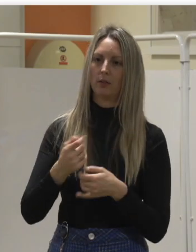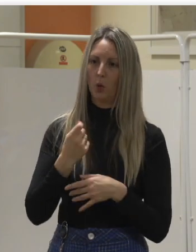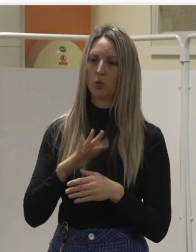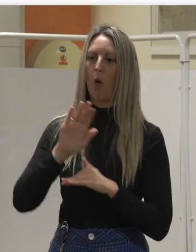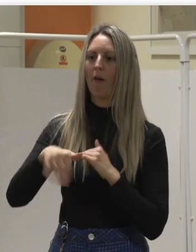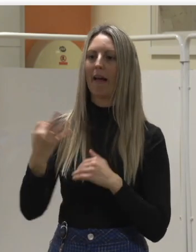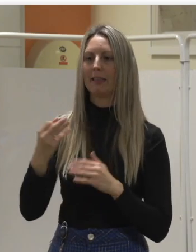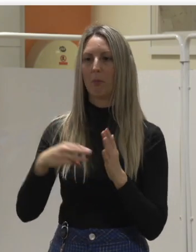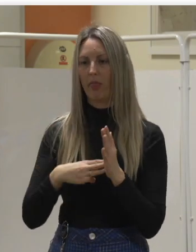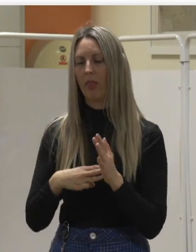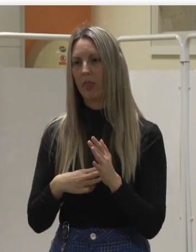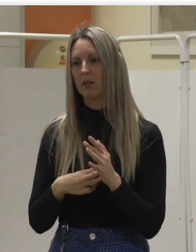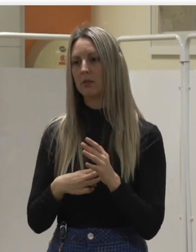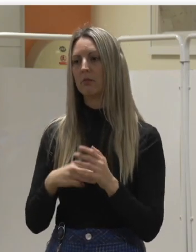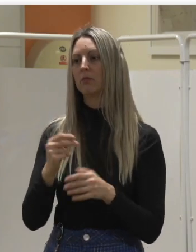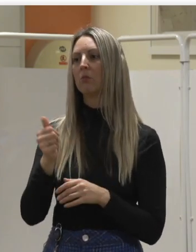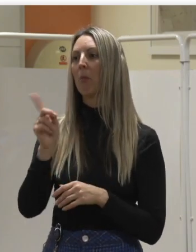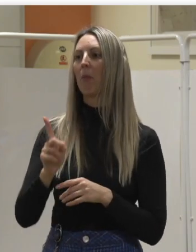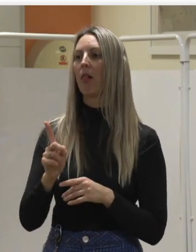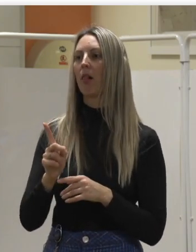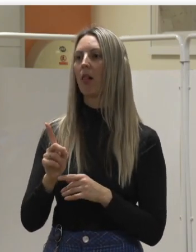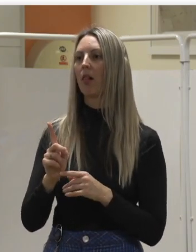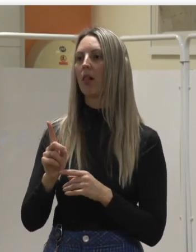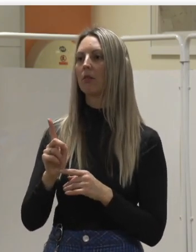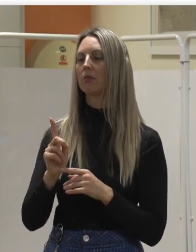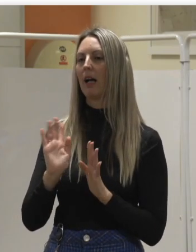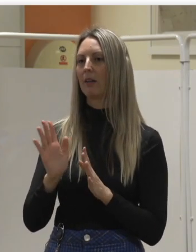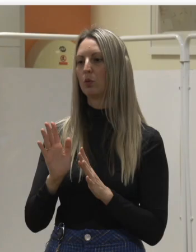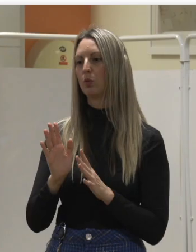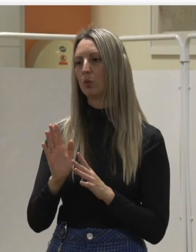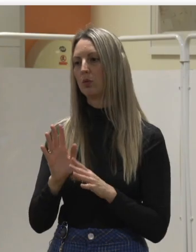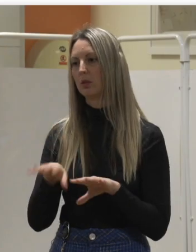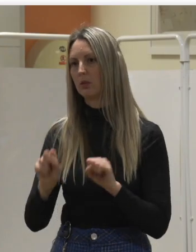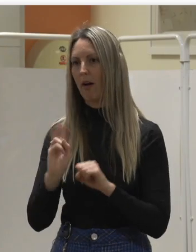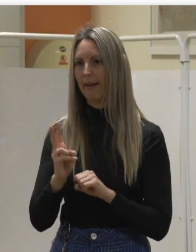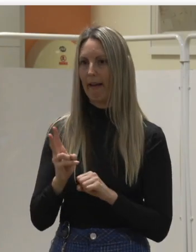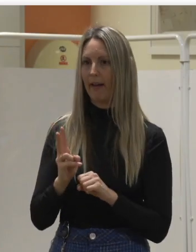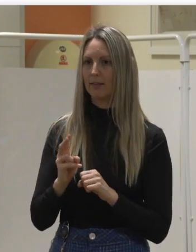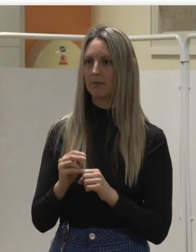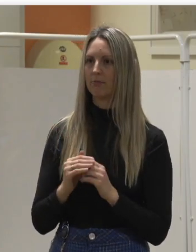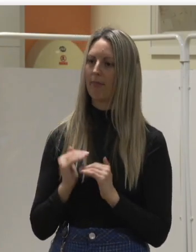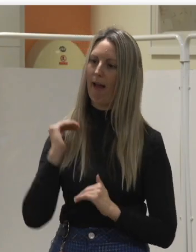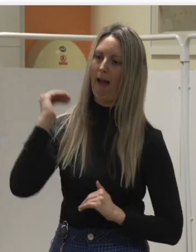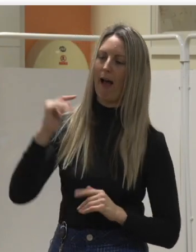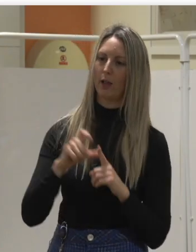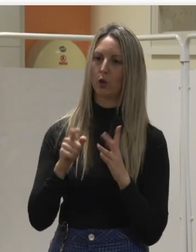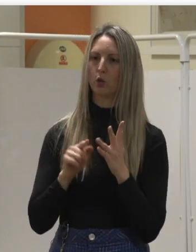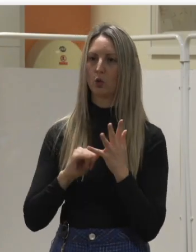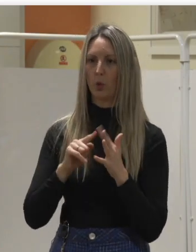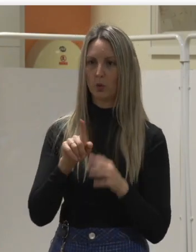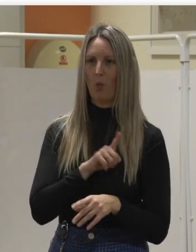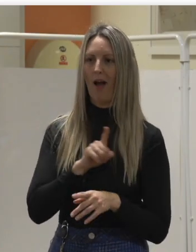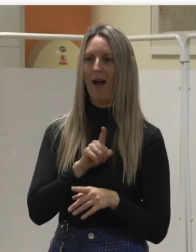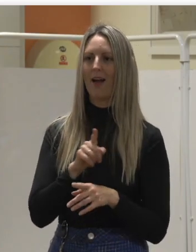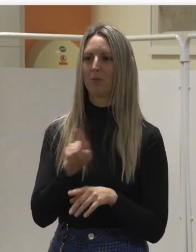months. Some people get relapse in between, so we may have to go back to bigger dose of steroid and follow the